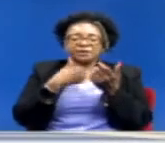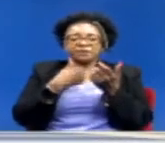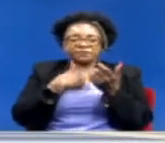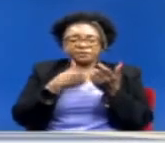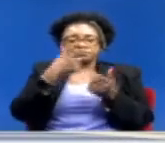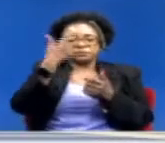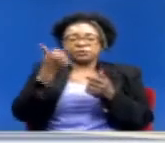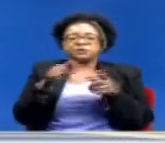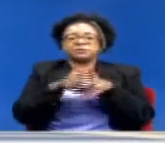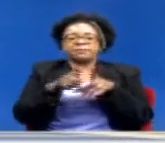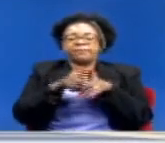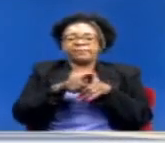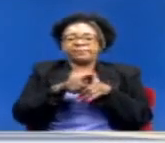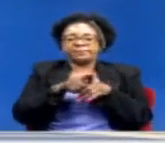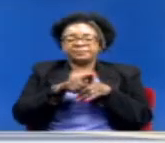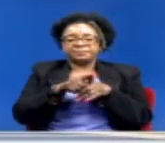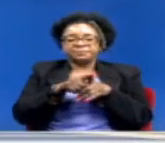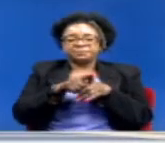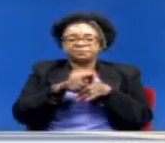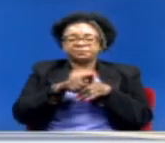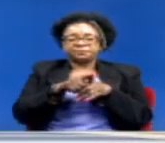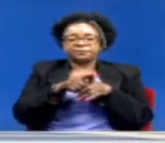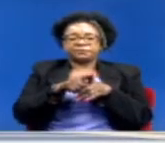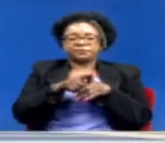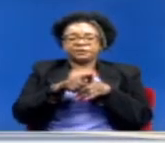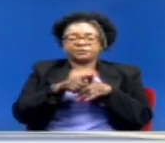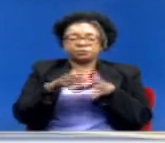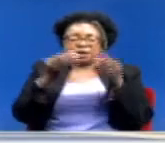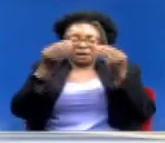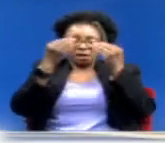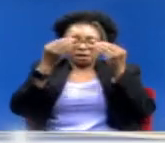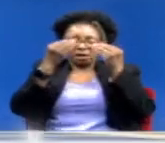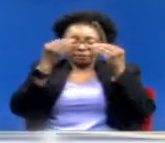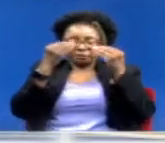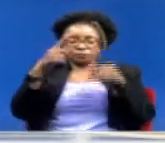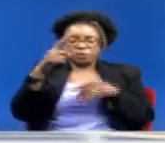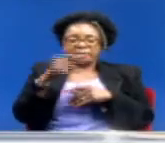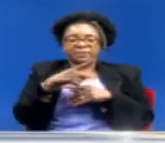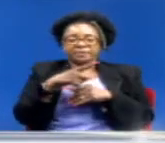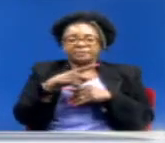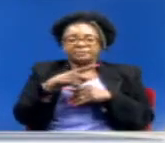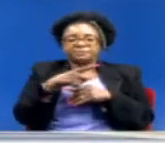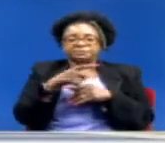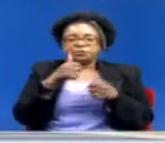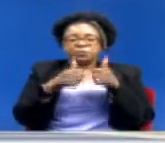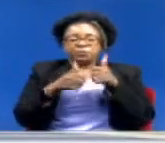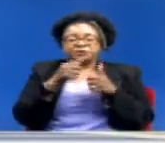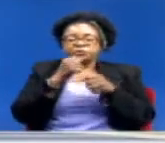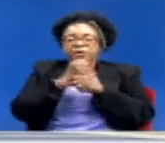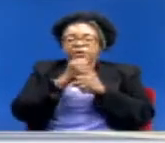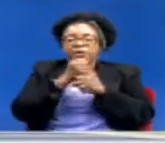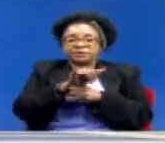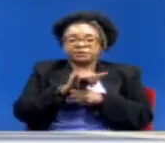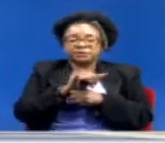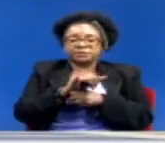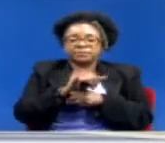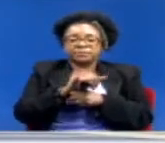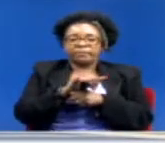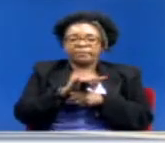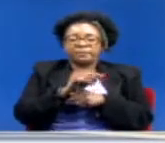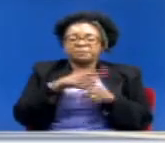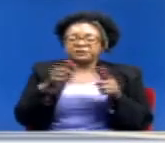pia yale mafunzo tumefunzwa kwa mwezi mmoja ndio tuchezeshe mchezo. Mchezo una sheria